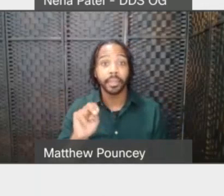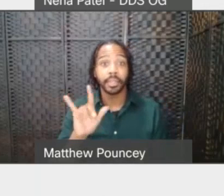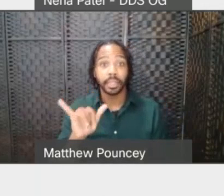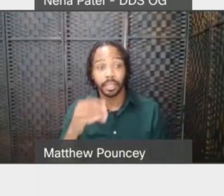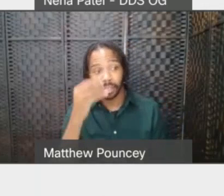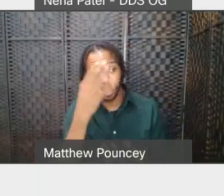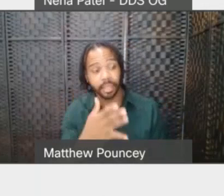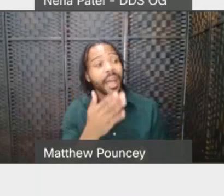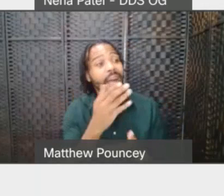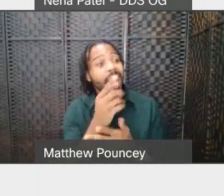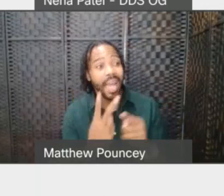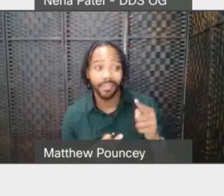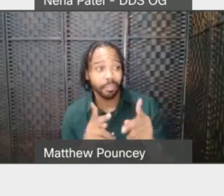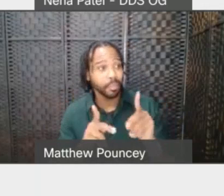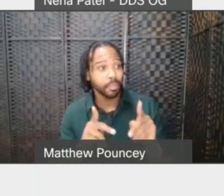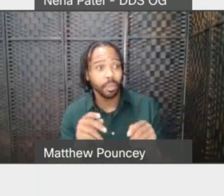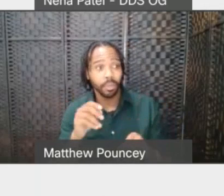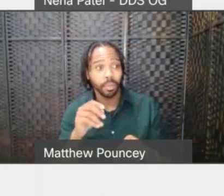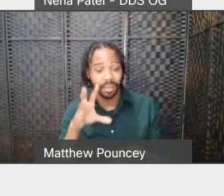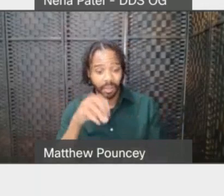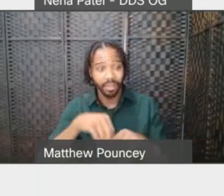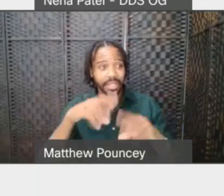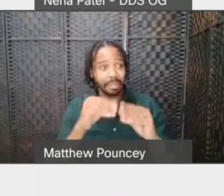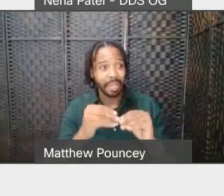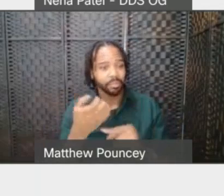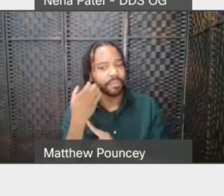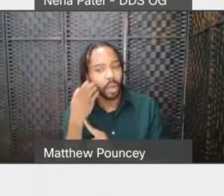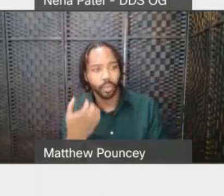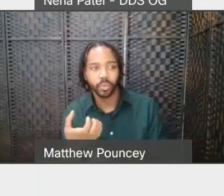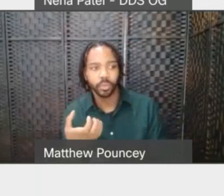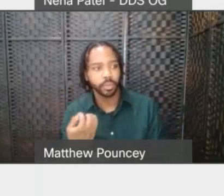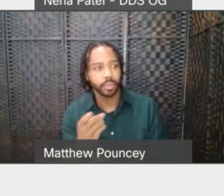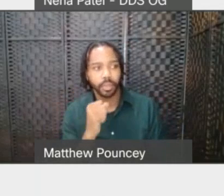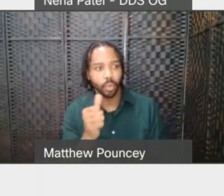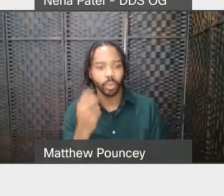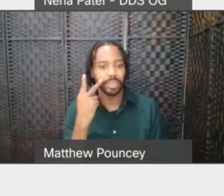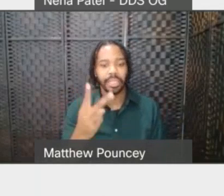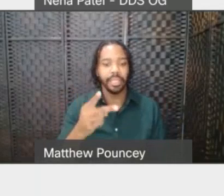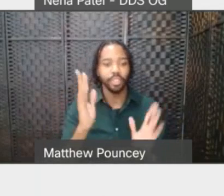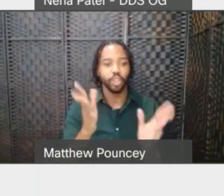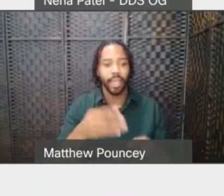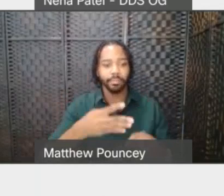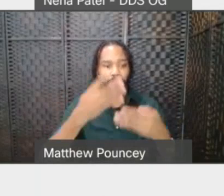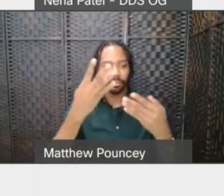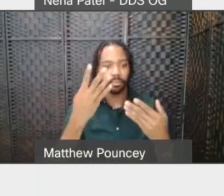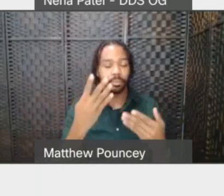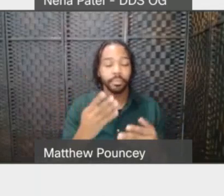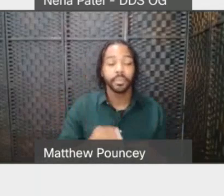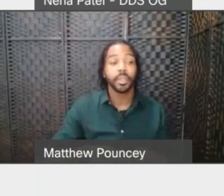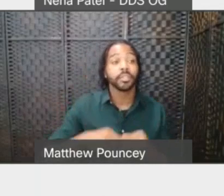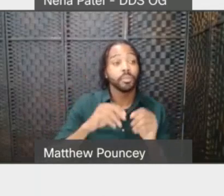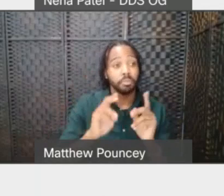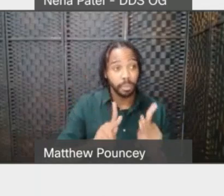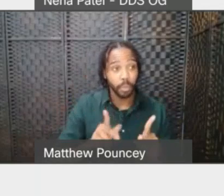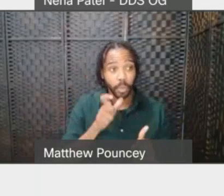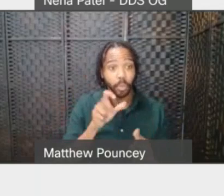phone and they don't have access to the chat. So people who have access to the chat know exactly